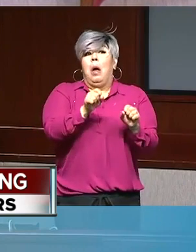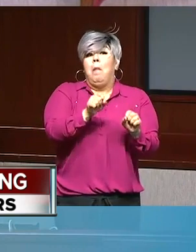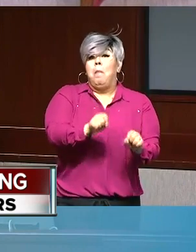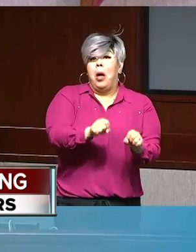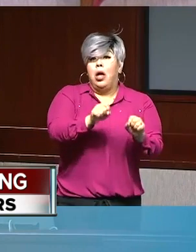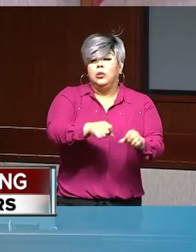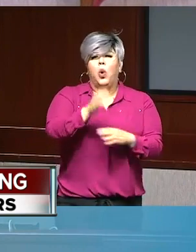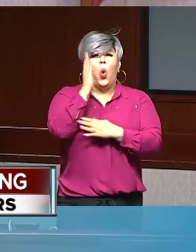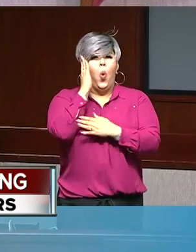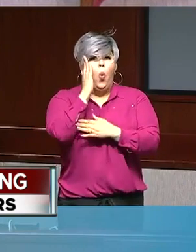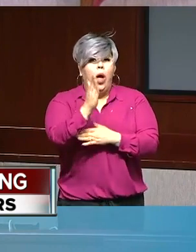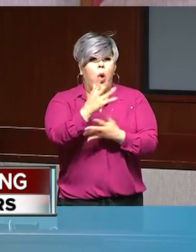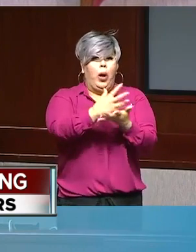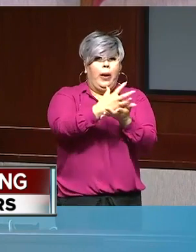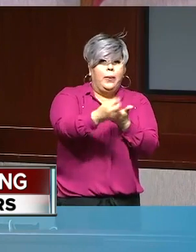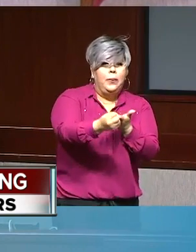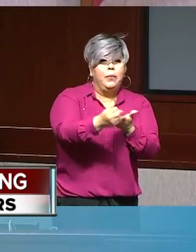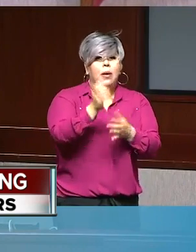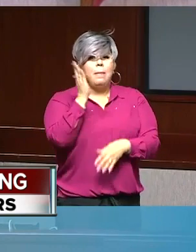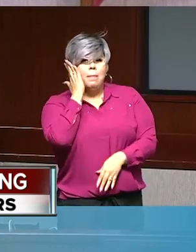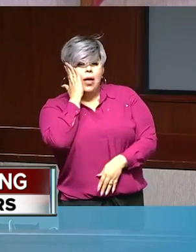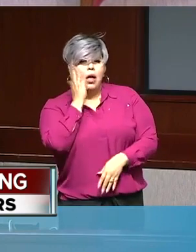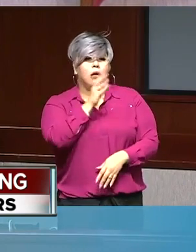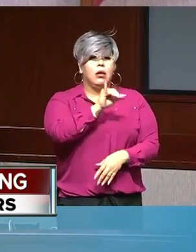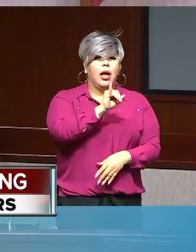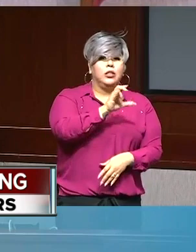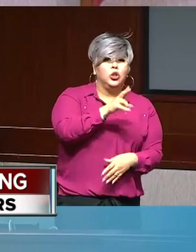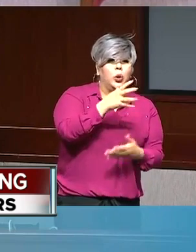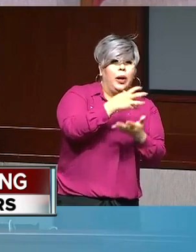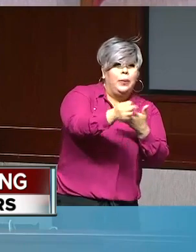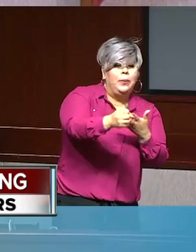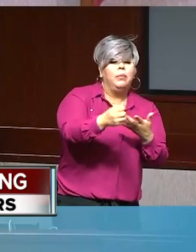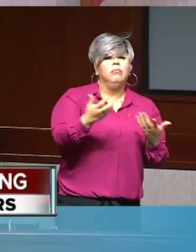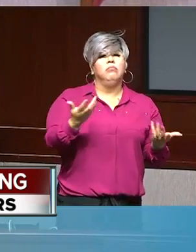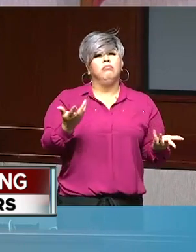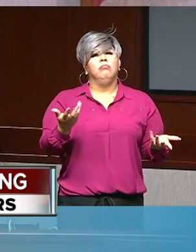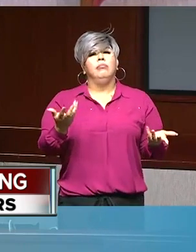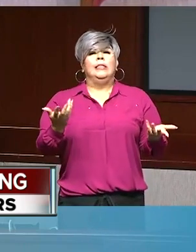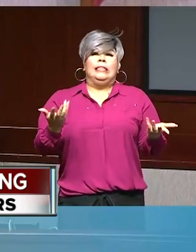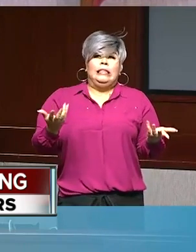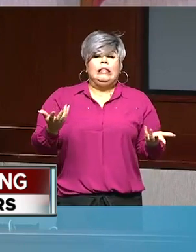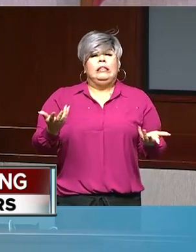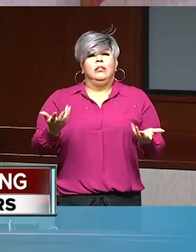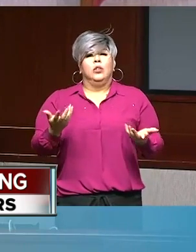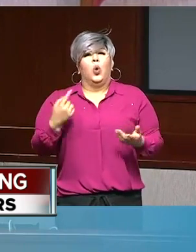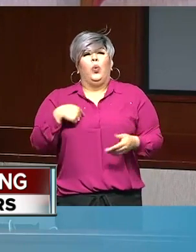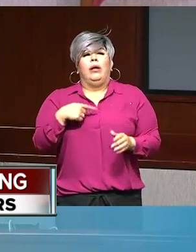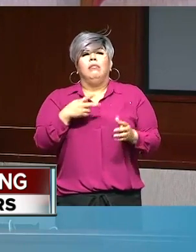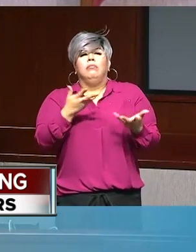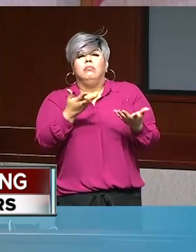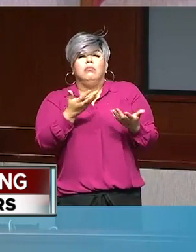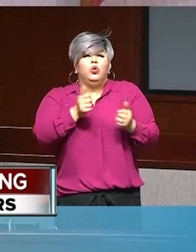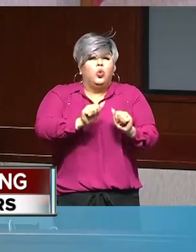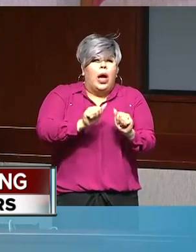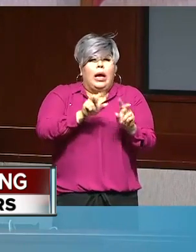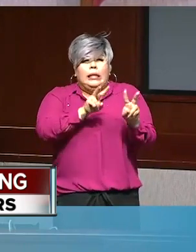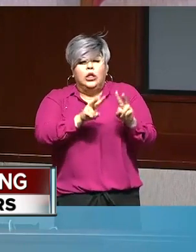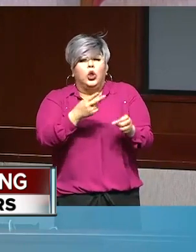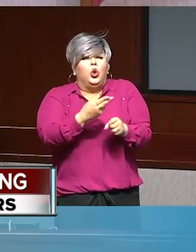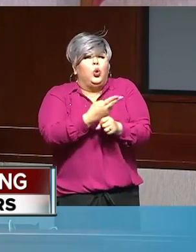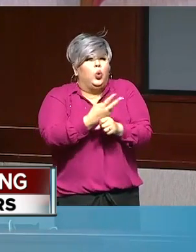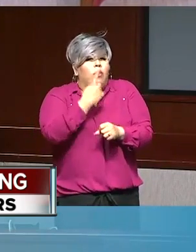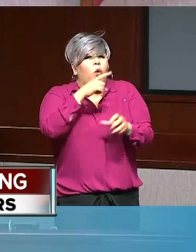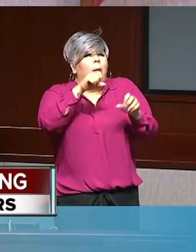out of ICU capacity. That's an inappropriate statement to make that. This is a model. We use this